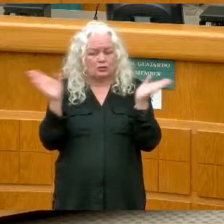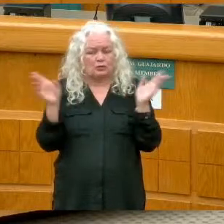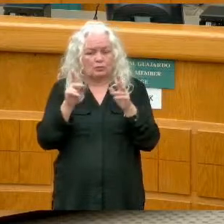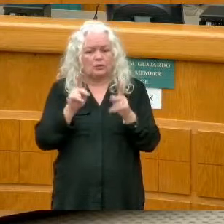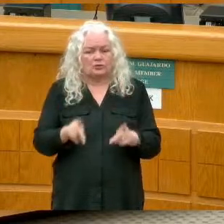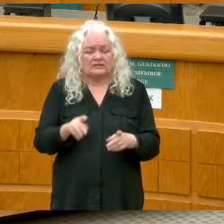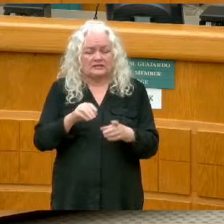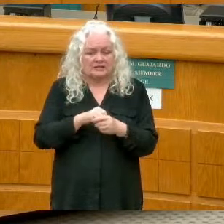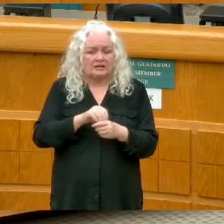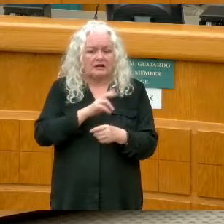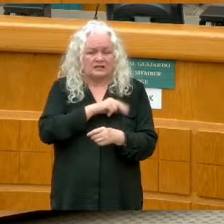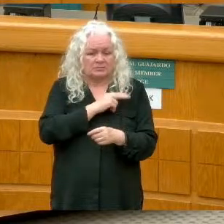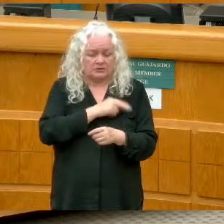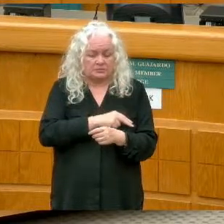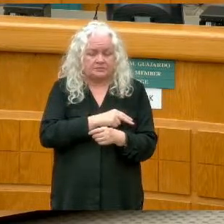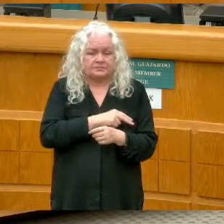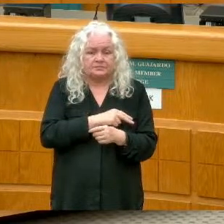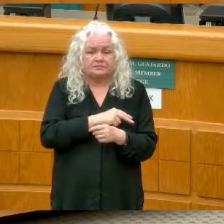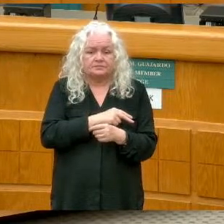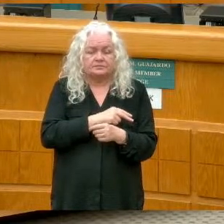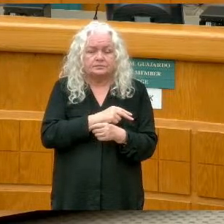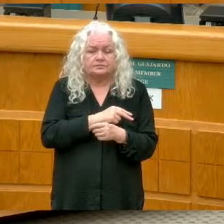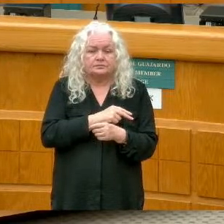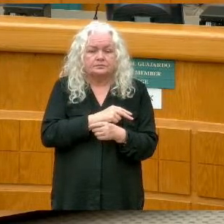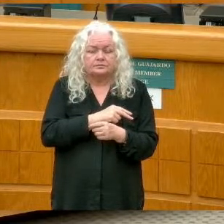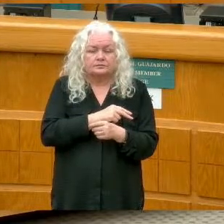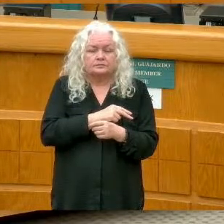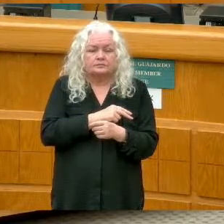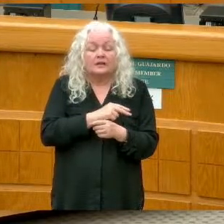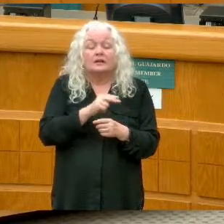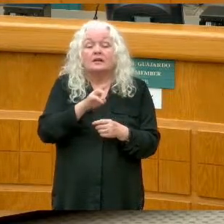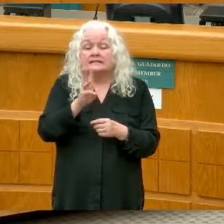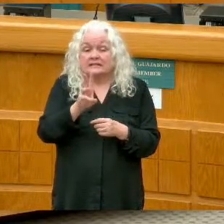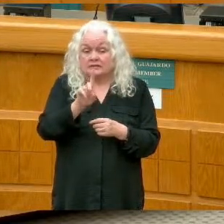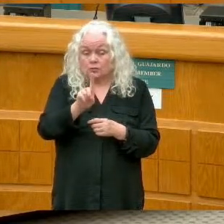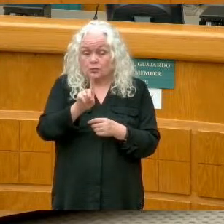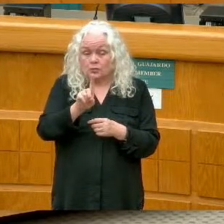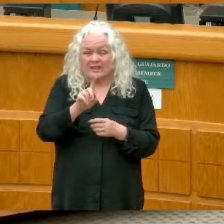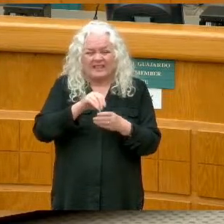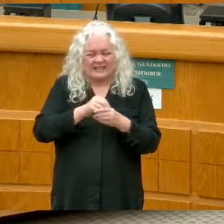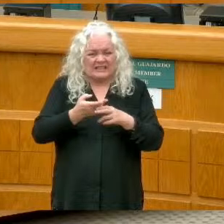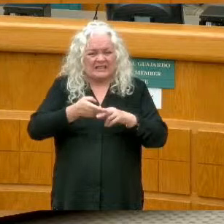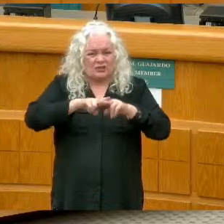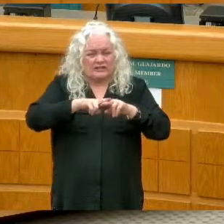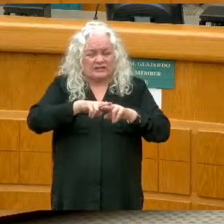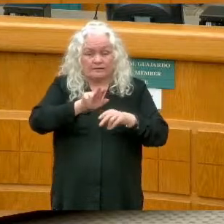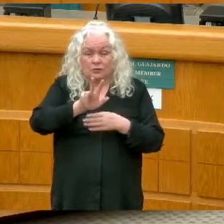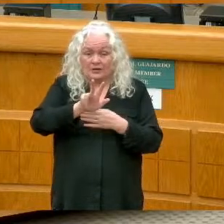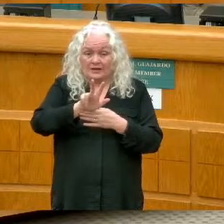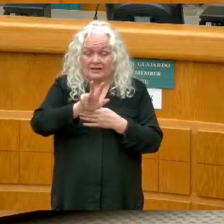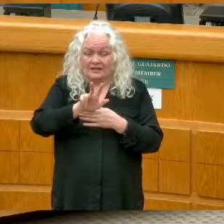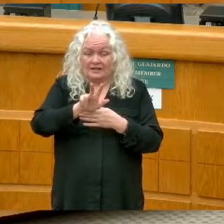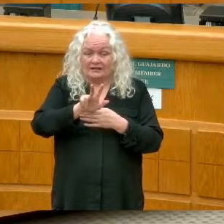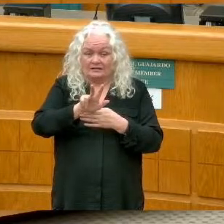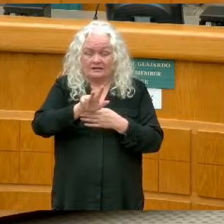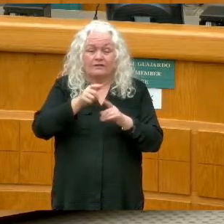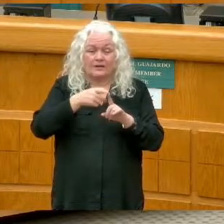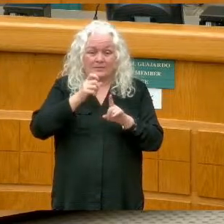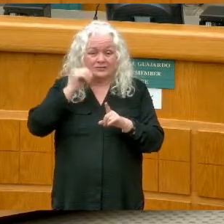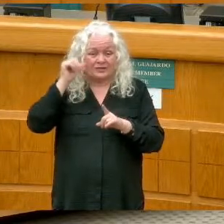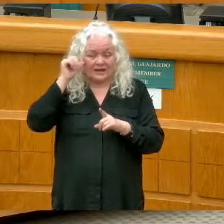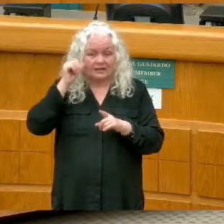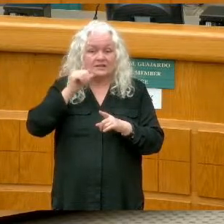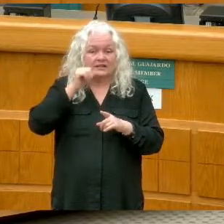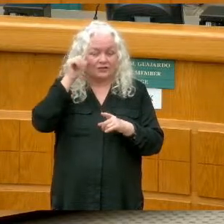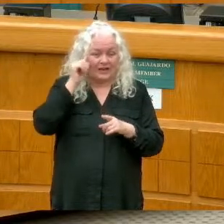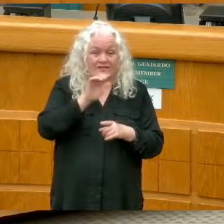the general setting in the hospital. So 61, which is an increase of 3 since yesterday.